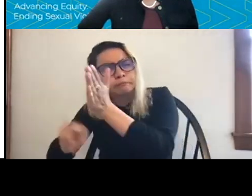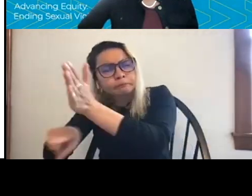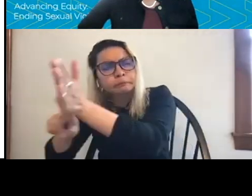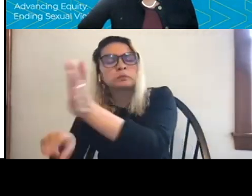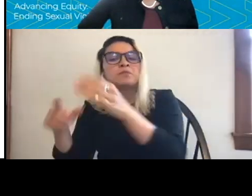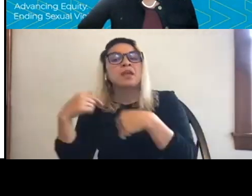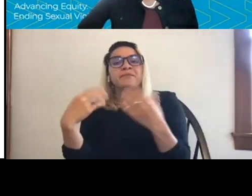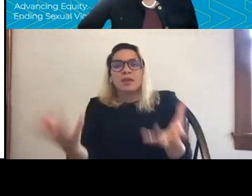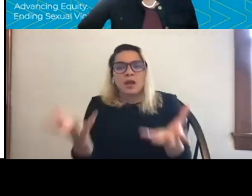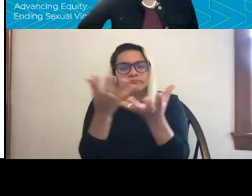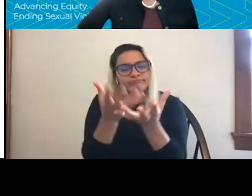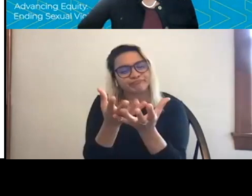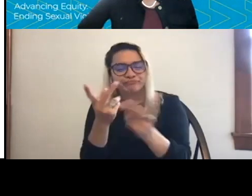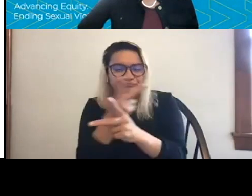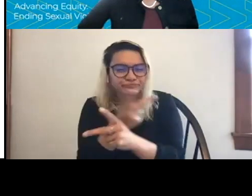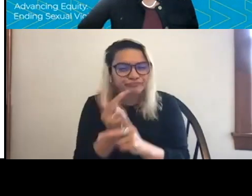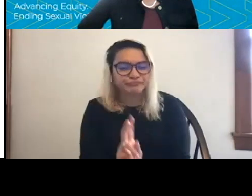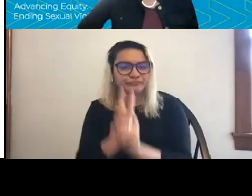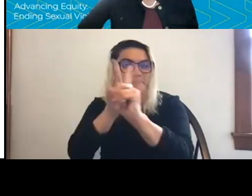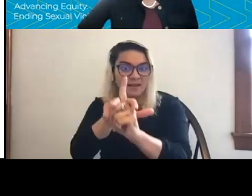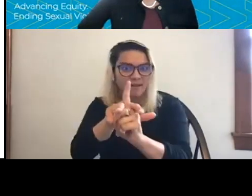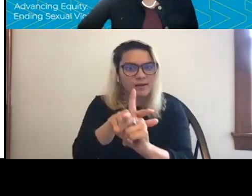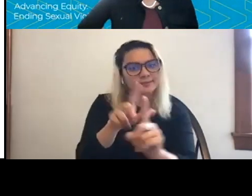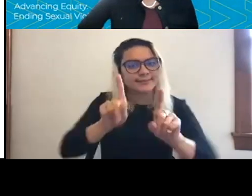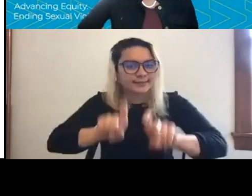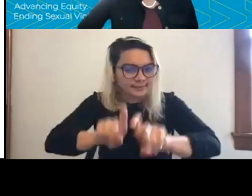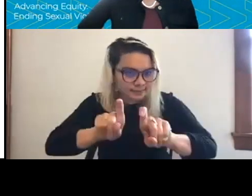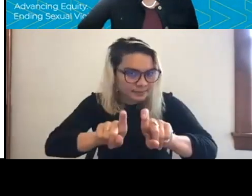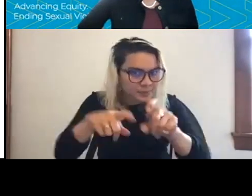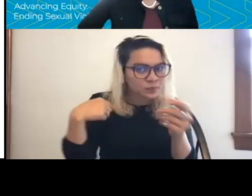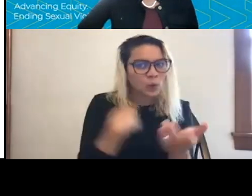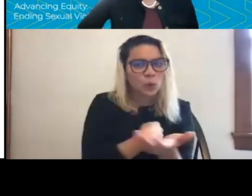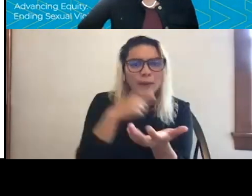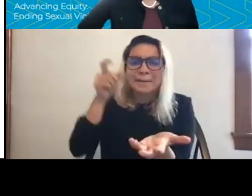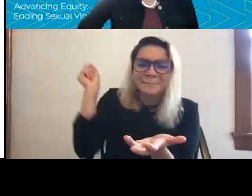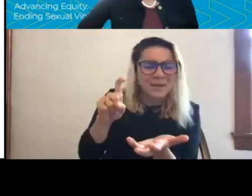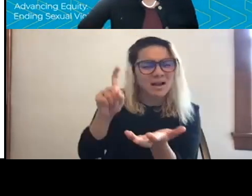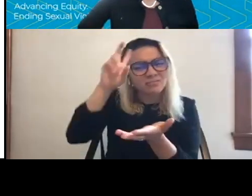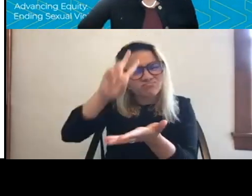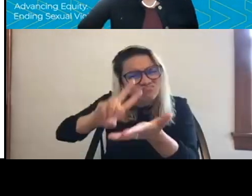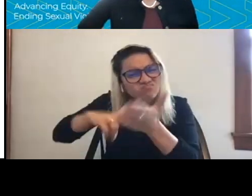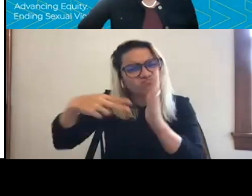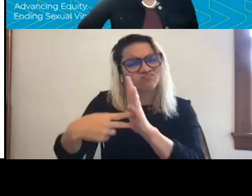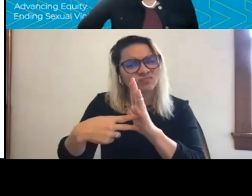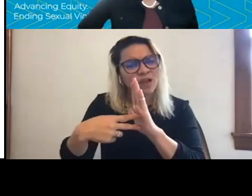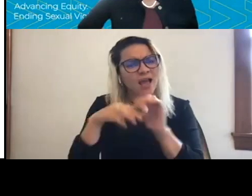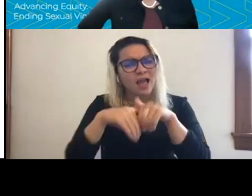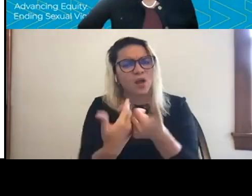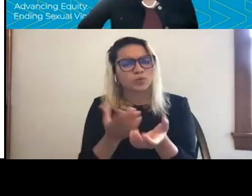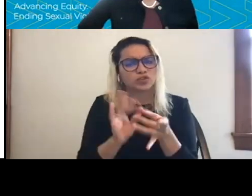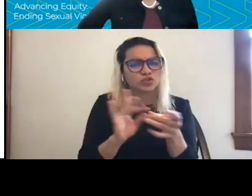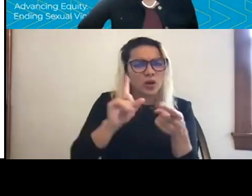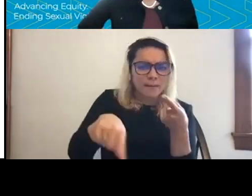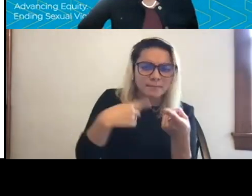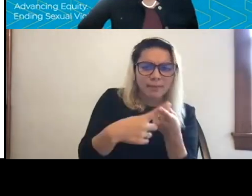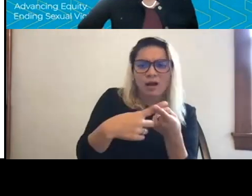it to scale. And essentially what it says is that we need to be intentional about talking about these nuances of identity, like race